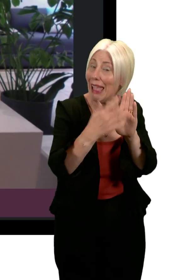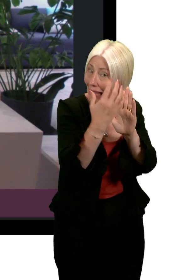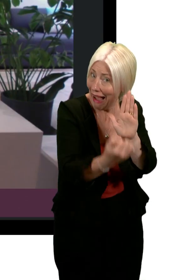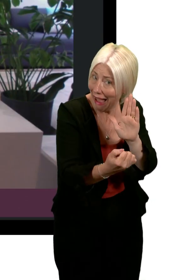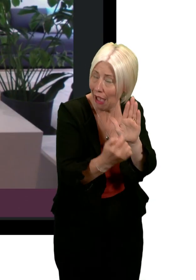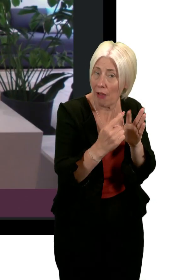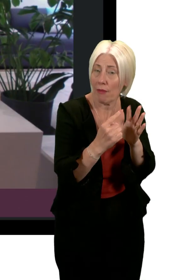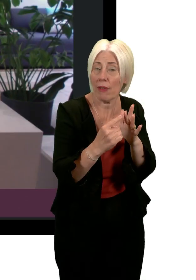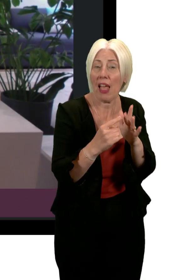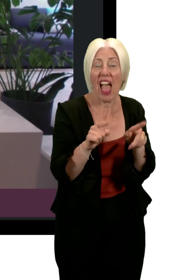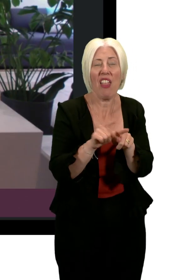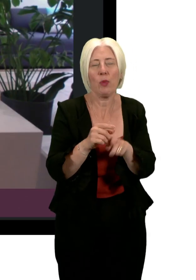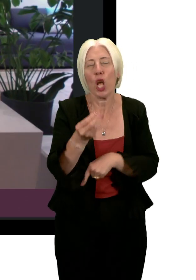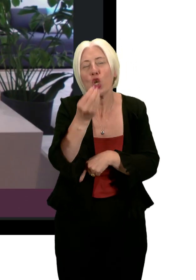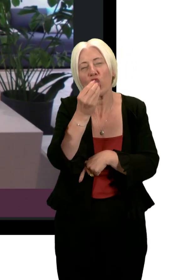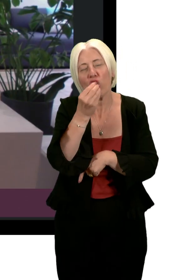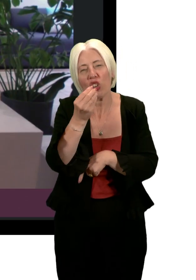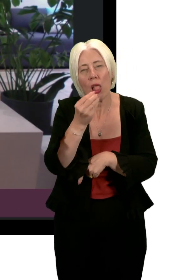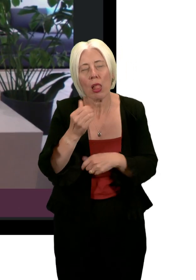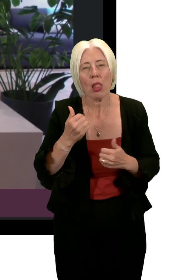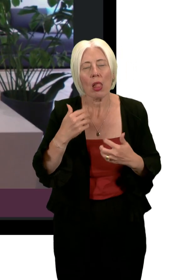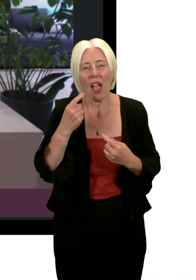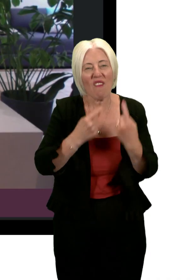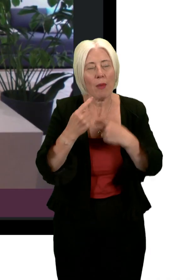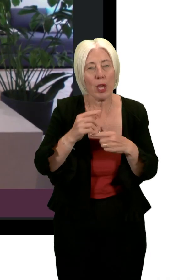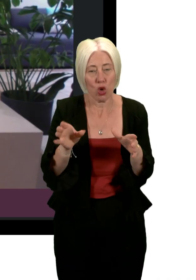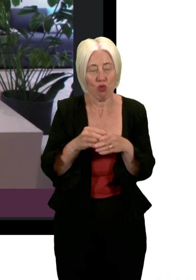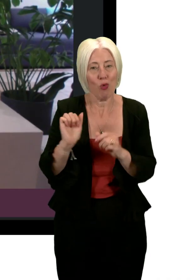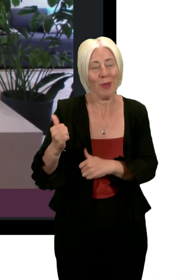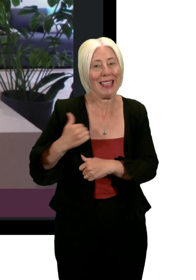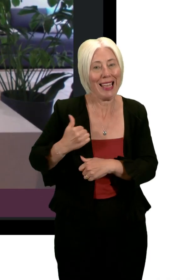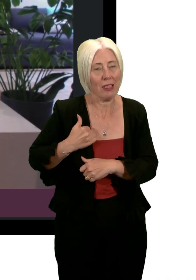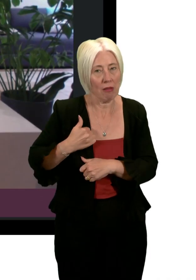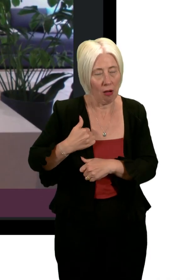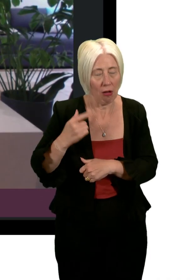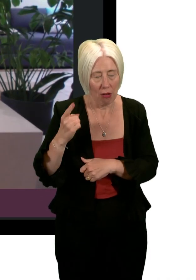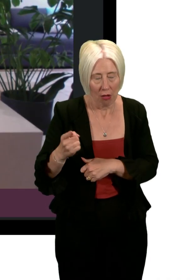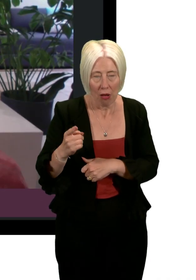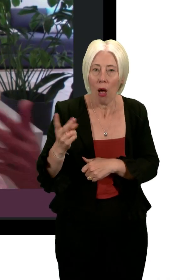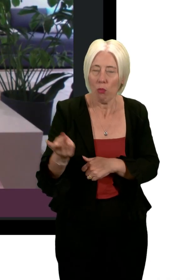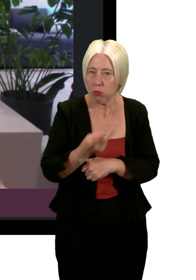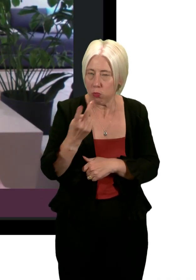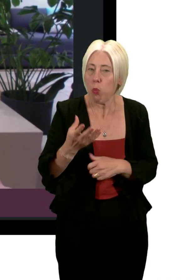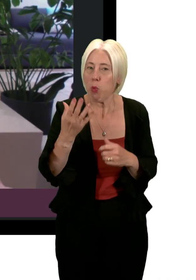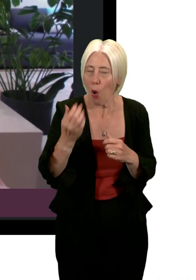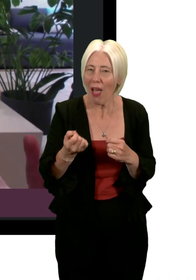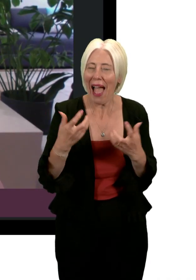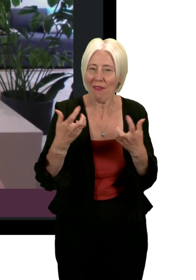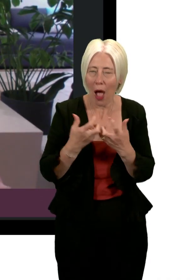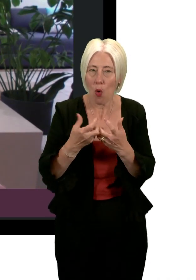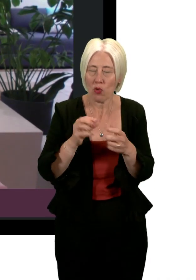There's a Nutrition International group in Canada have clear policy about the UPF industry with regard to how they